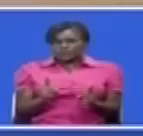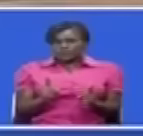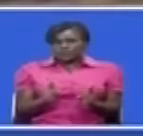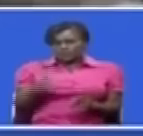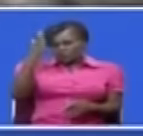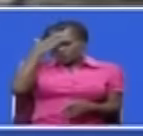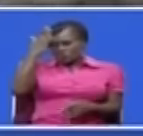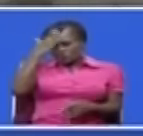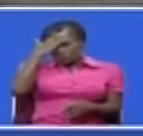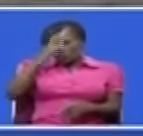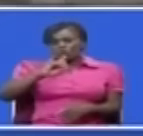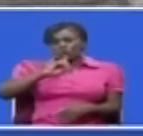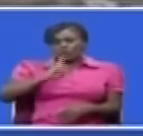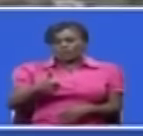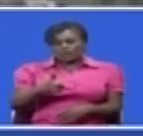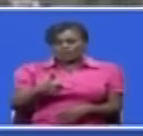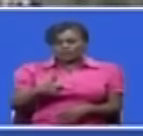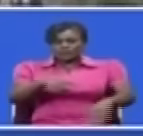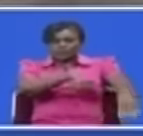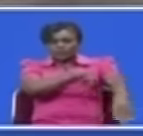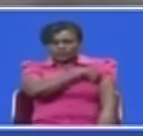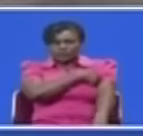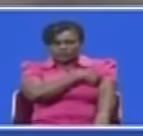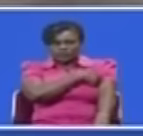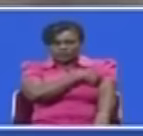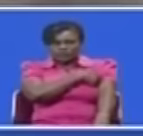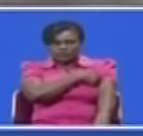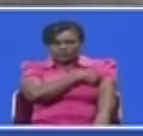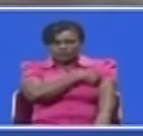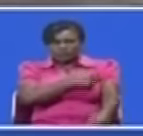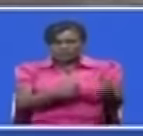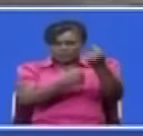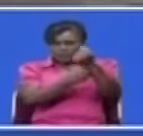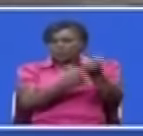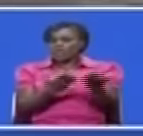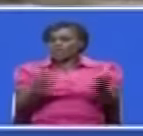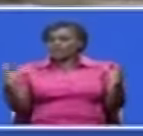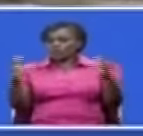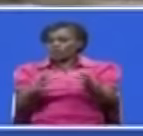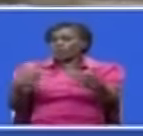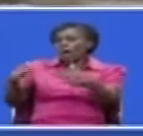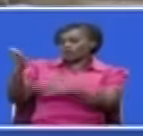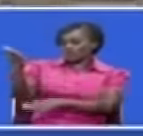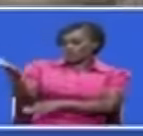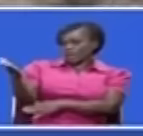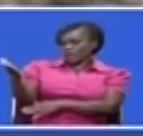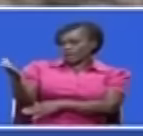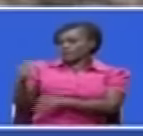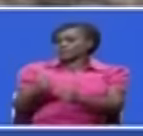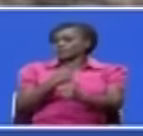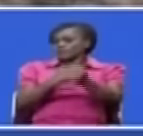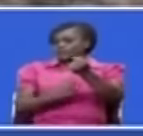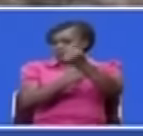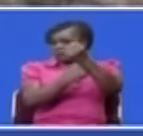the Commander-in-Chief of the Defense Forces for Kenya for standing behind the troops, because that's what they need. Any troop that is out there needs to be